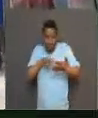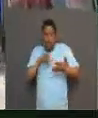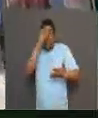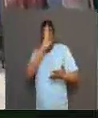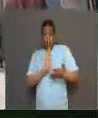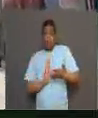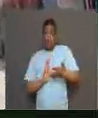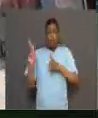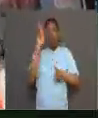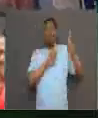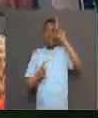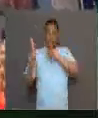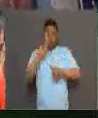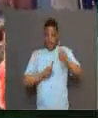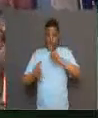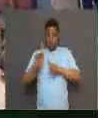human population,